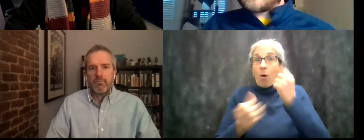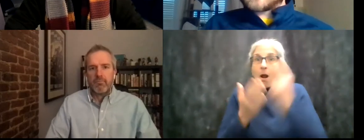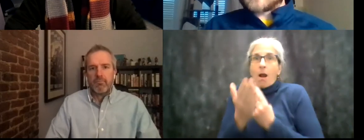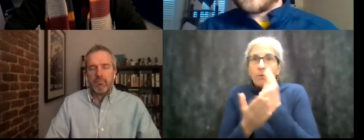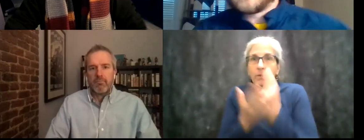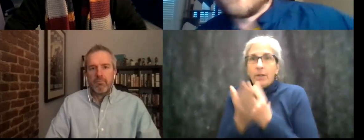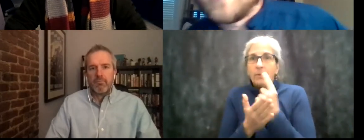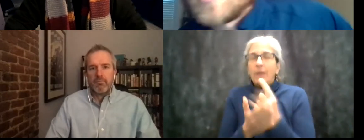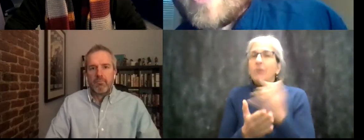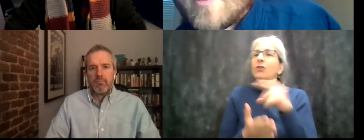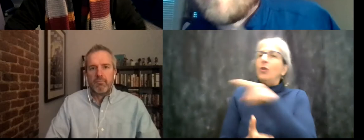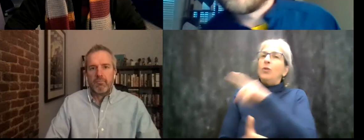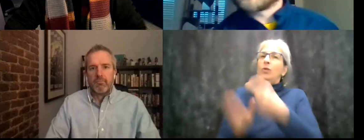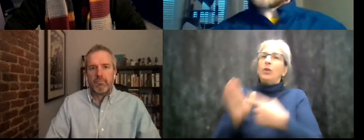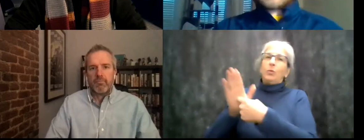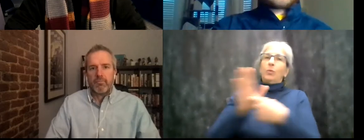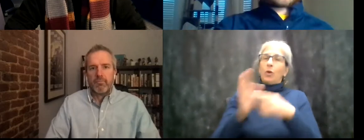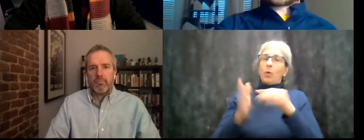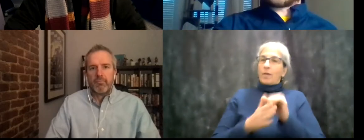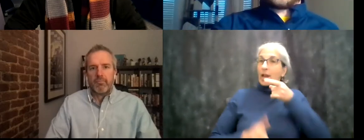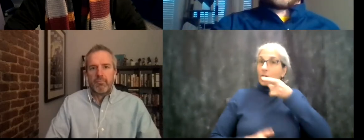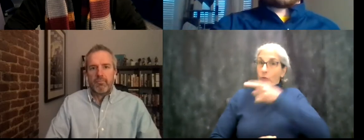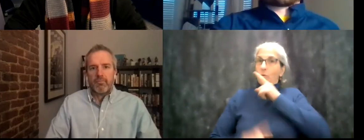I think that's something that gets overlooked pretty often.